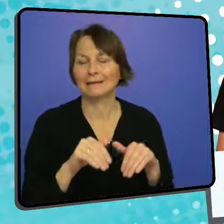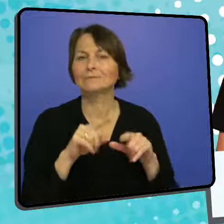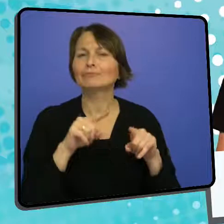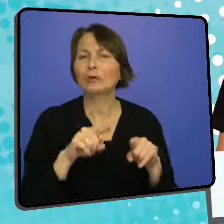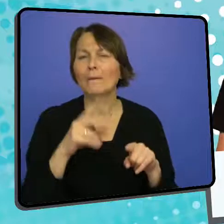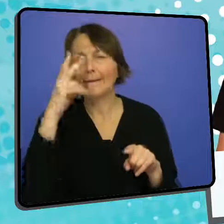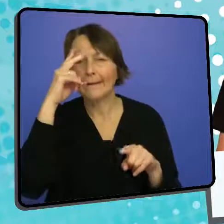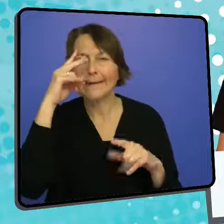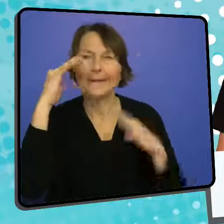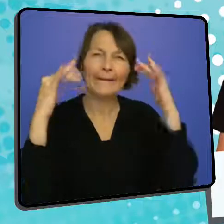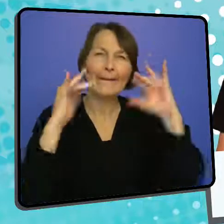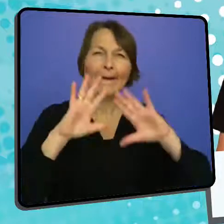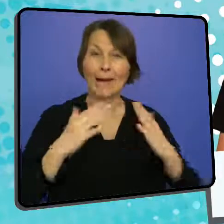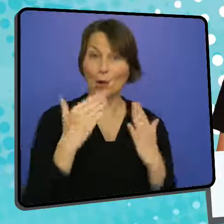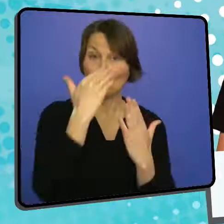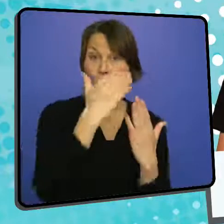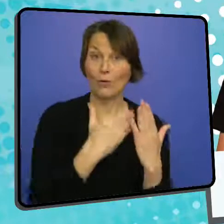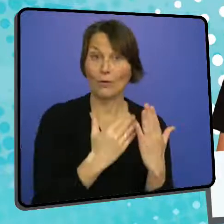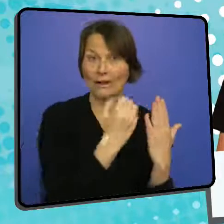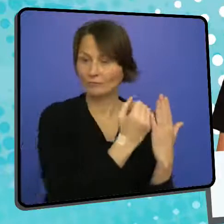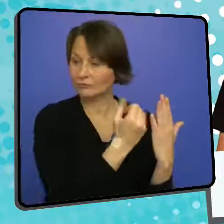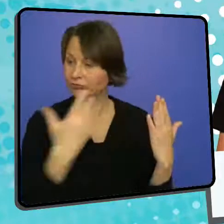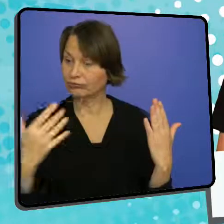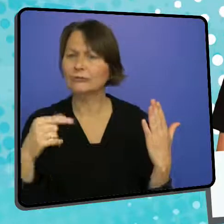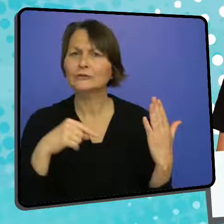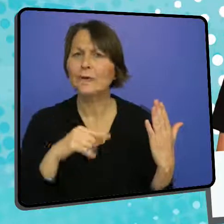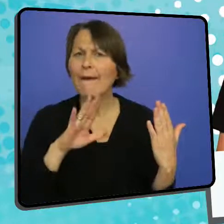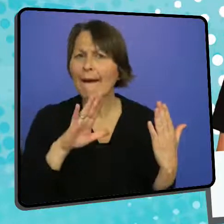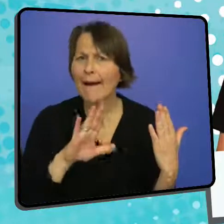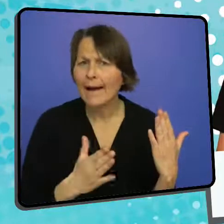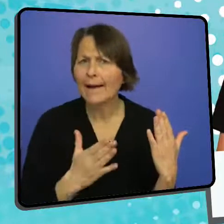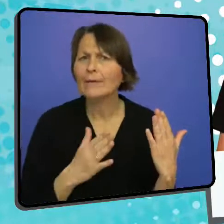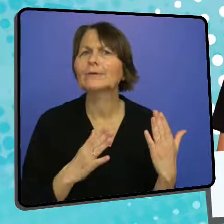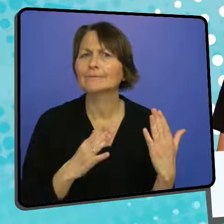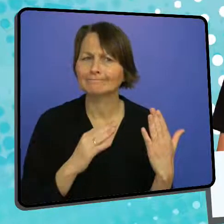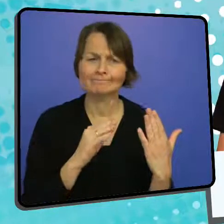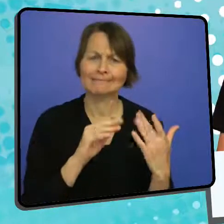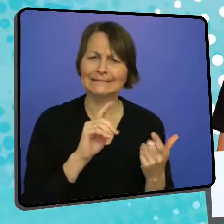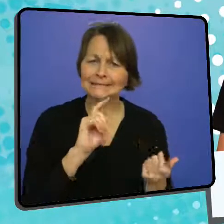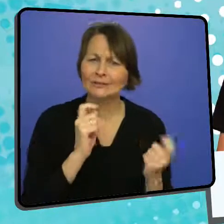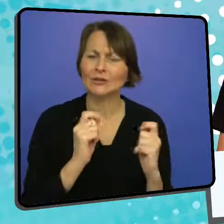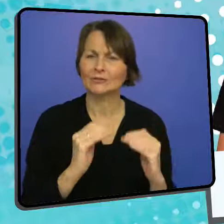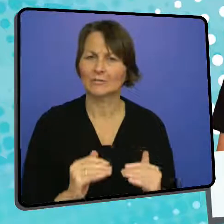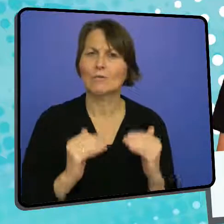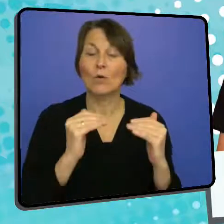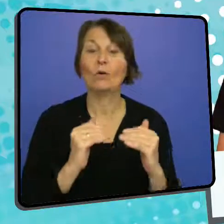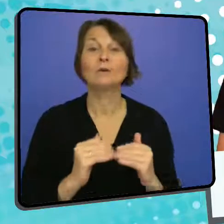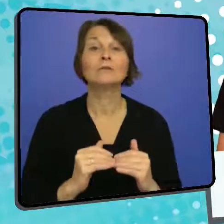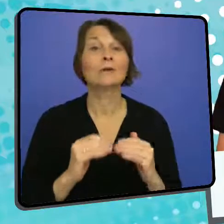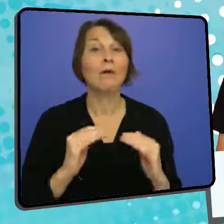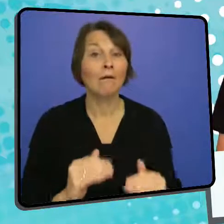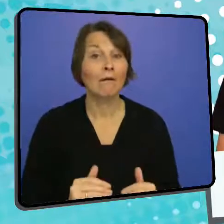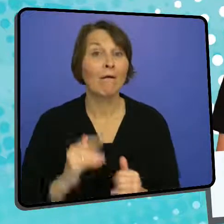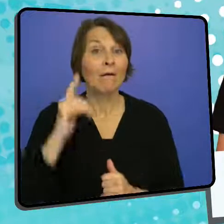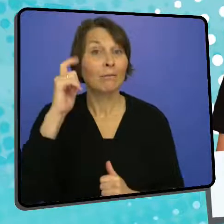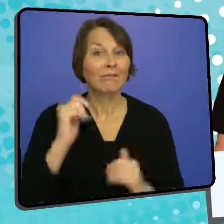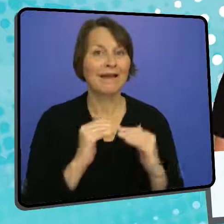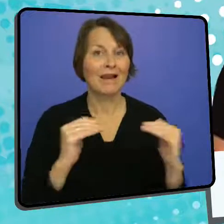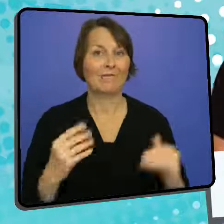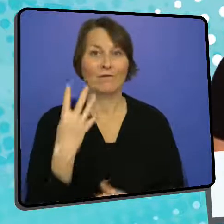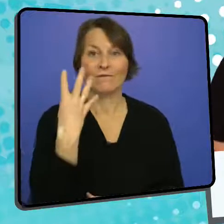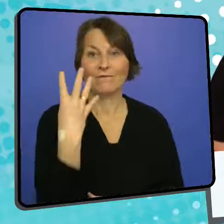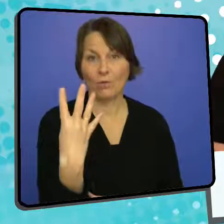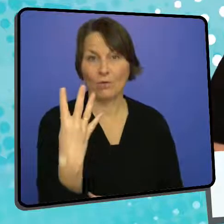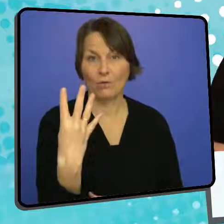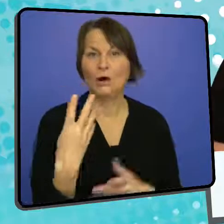we have. So we started with level 4 qualification, which is the